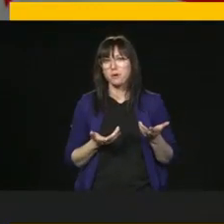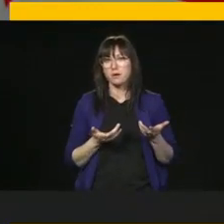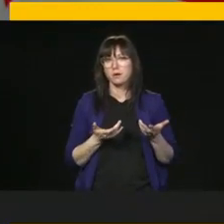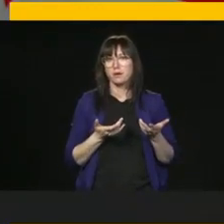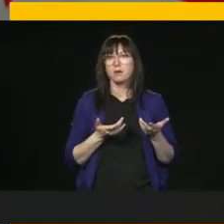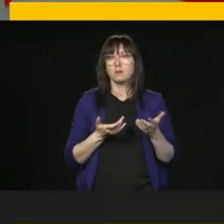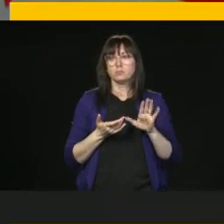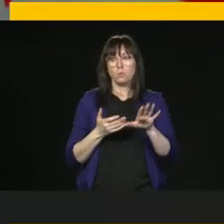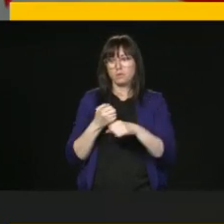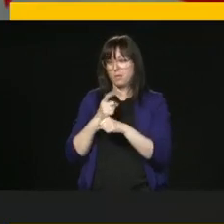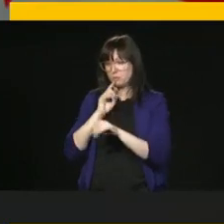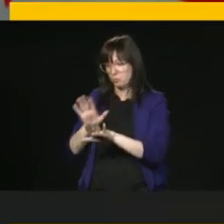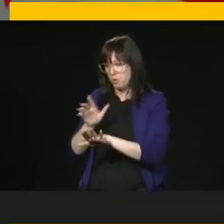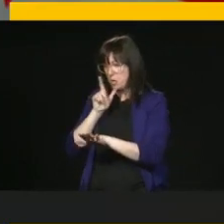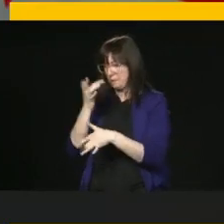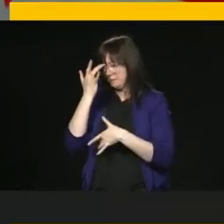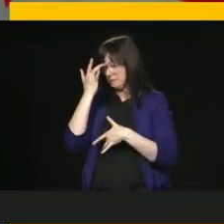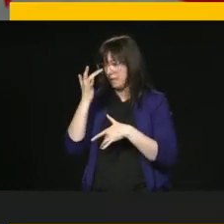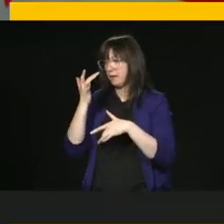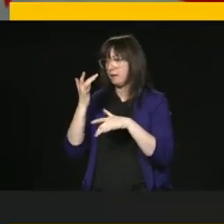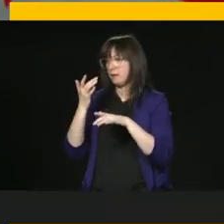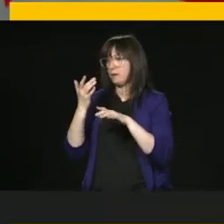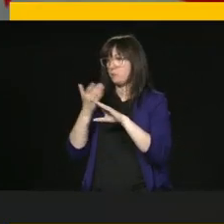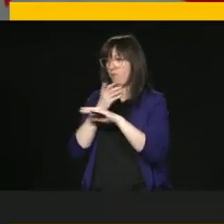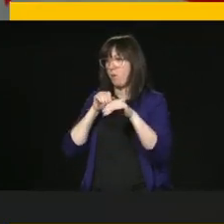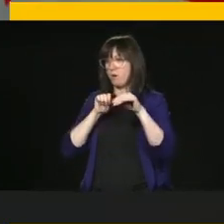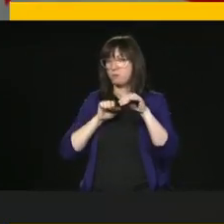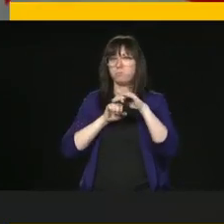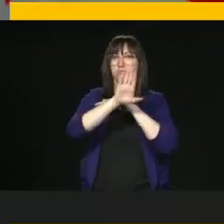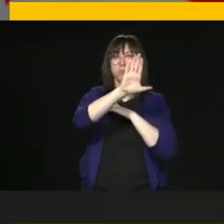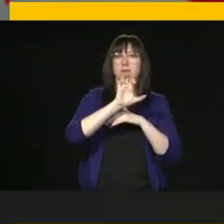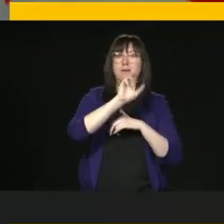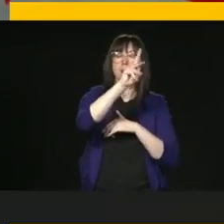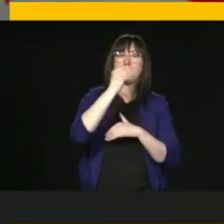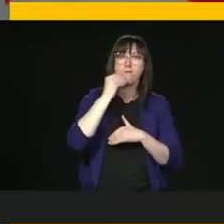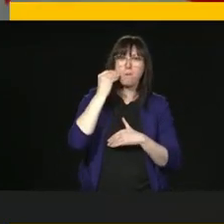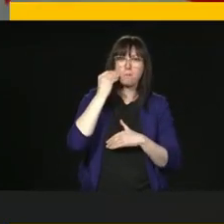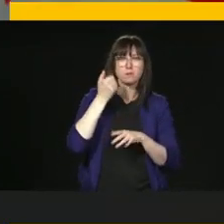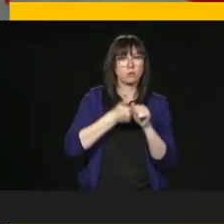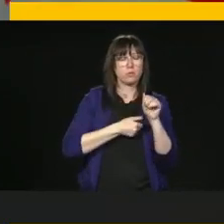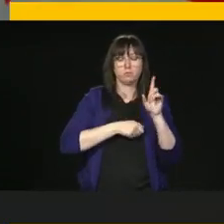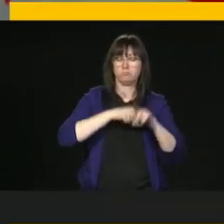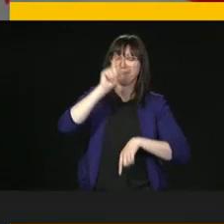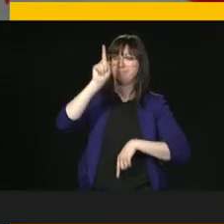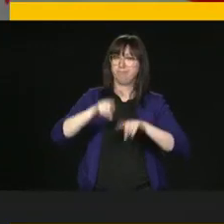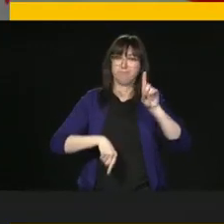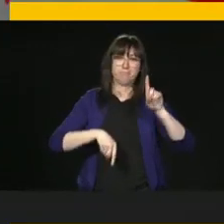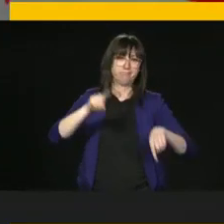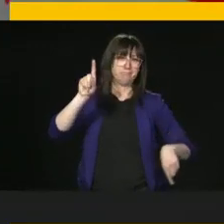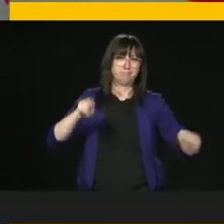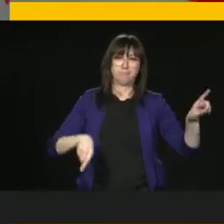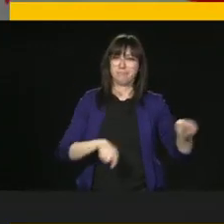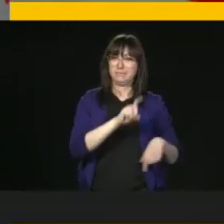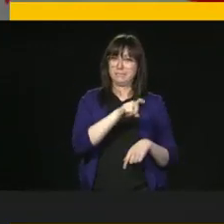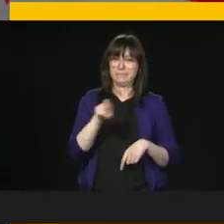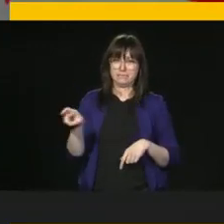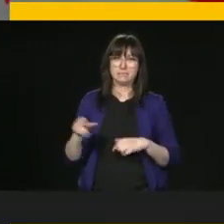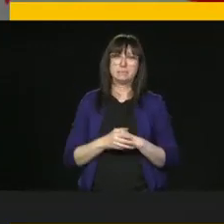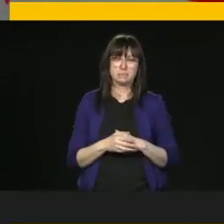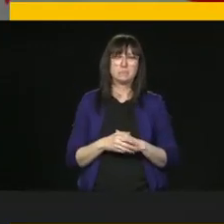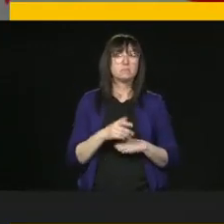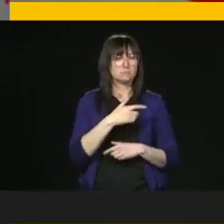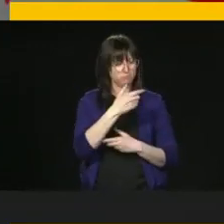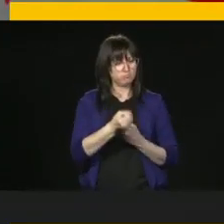the territory. So they each have their very individual requirements. And so I think we're all very supportive of that type of